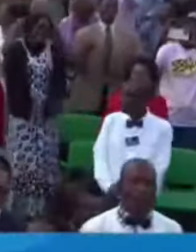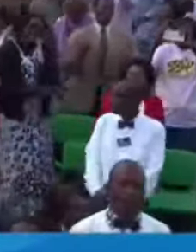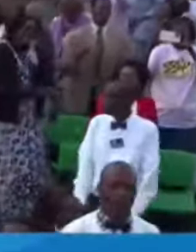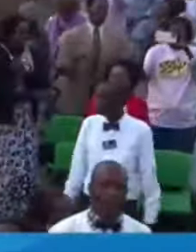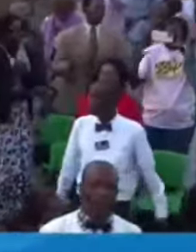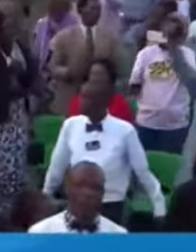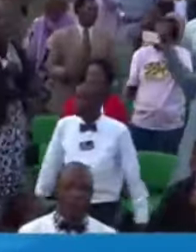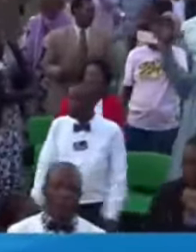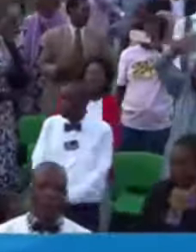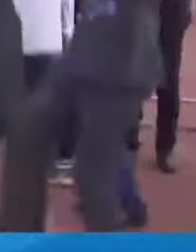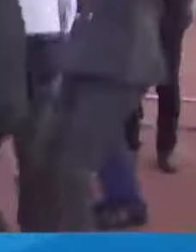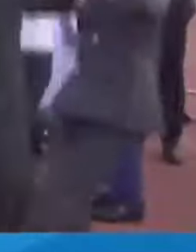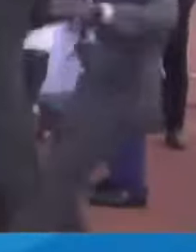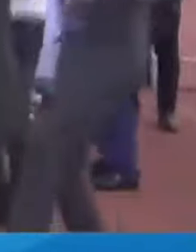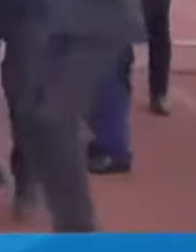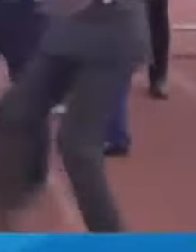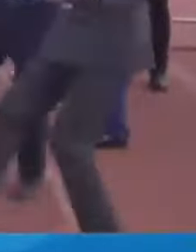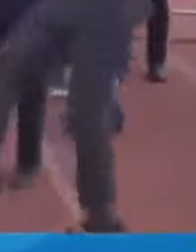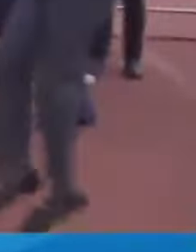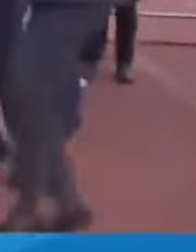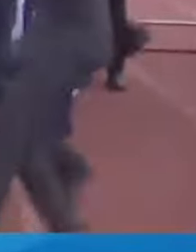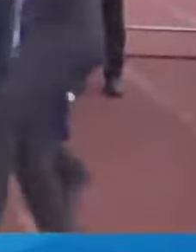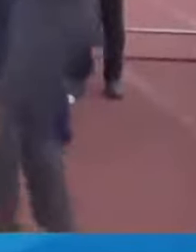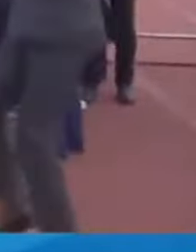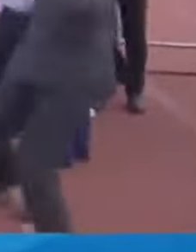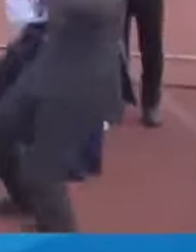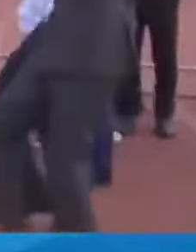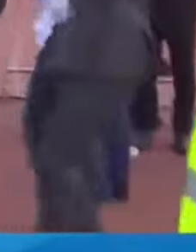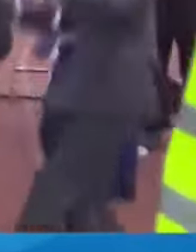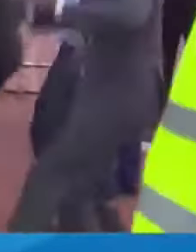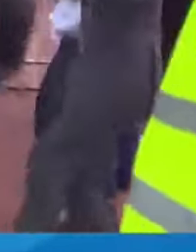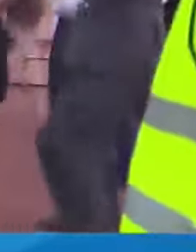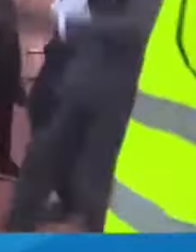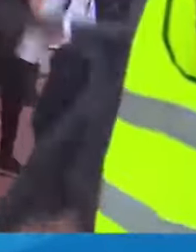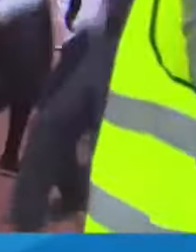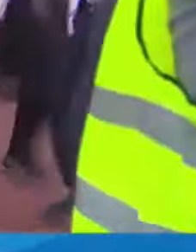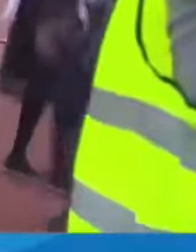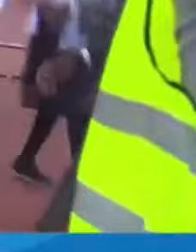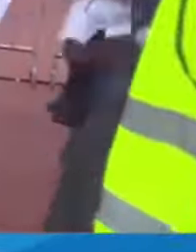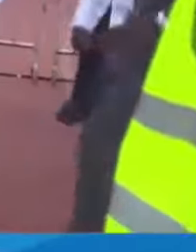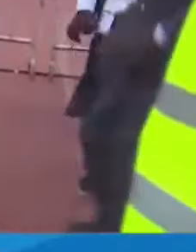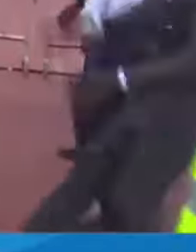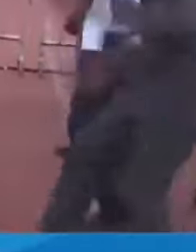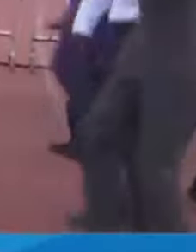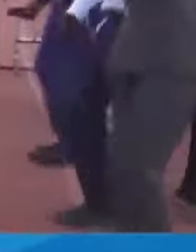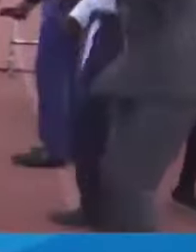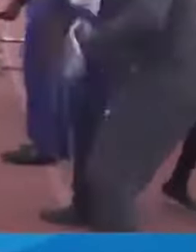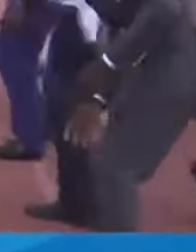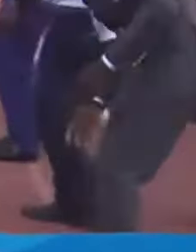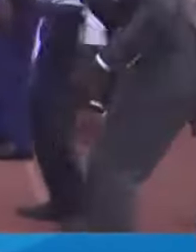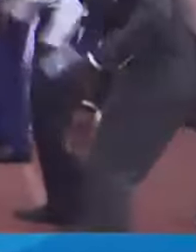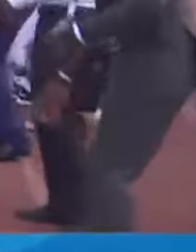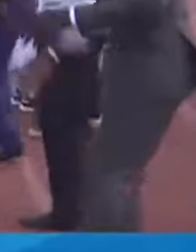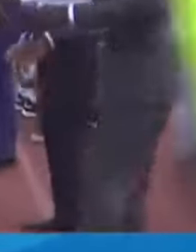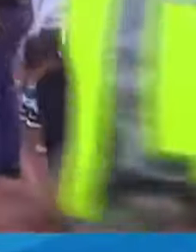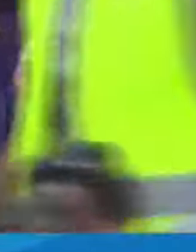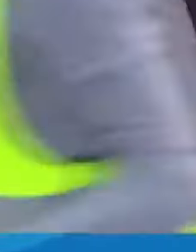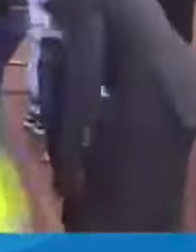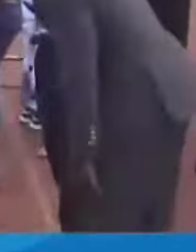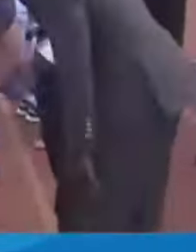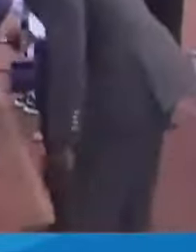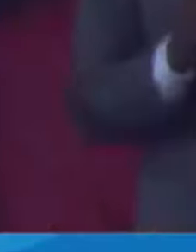come know who I am I know who I am what are you come on declare it I am